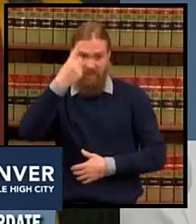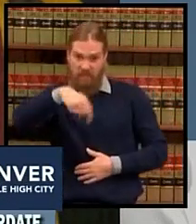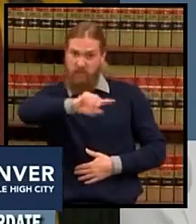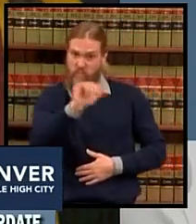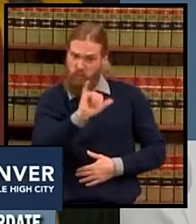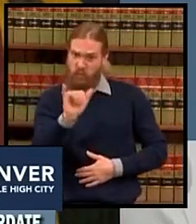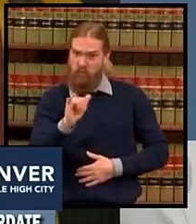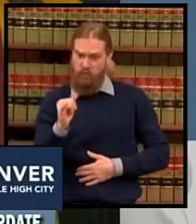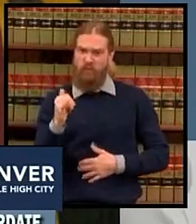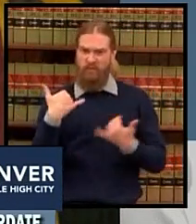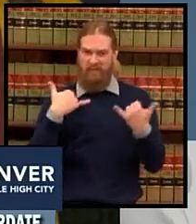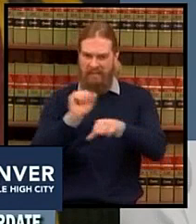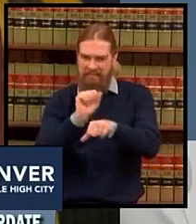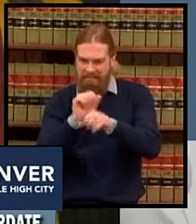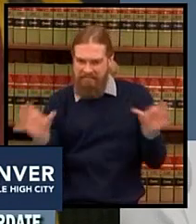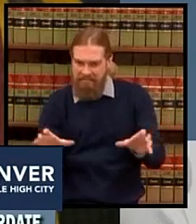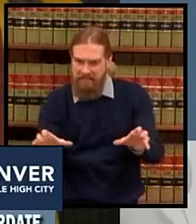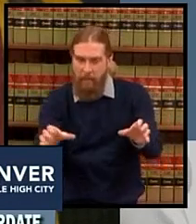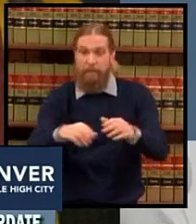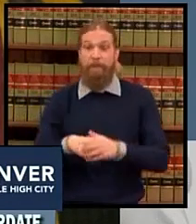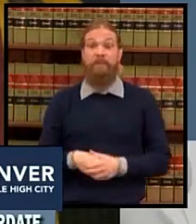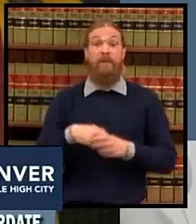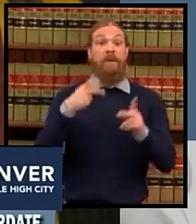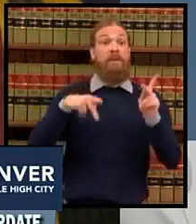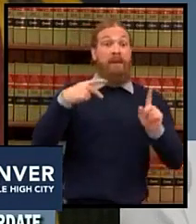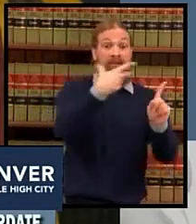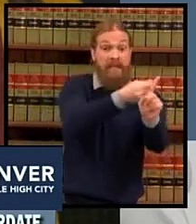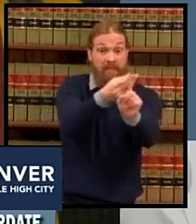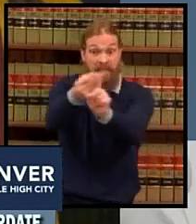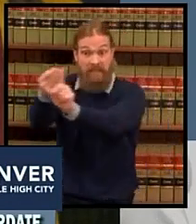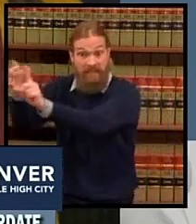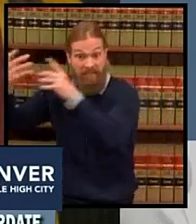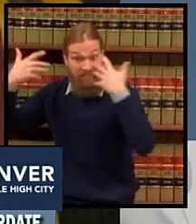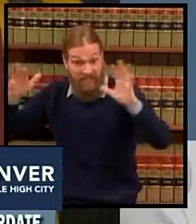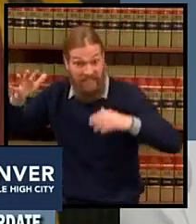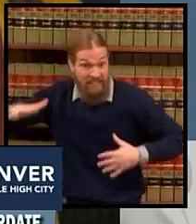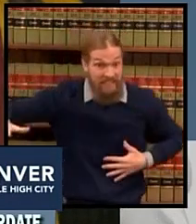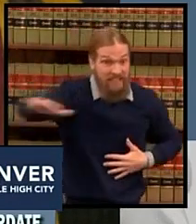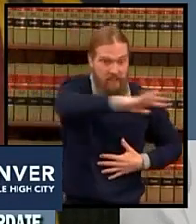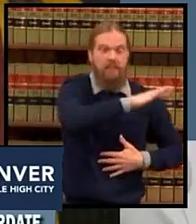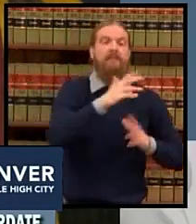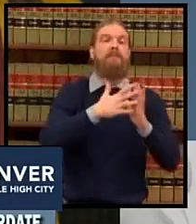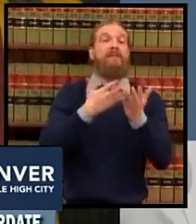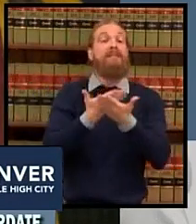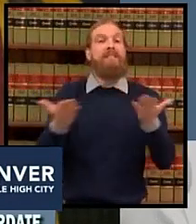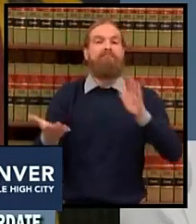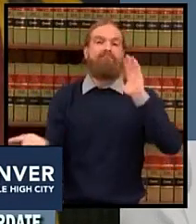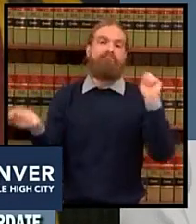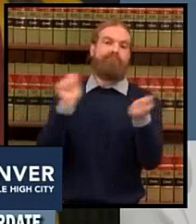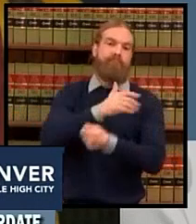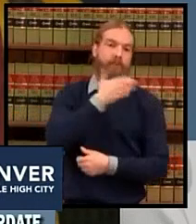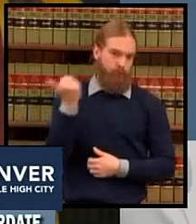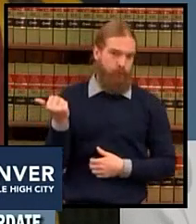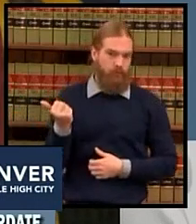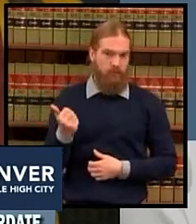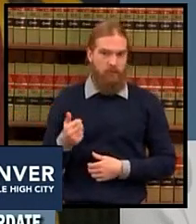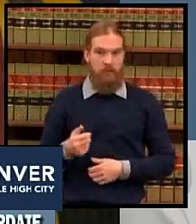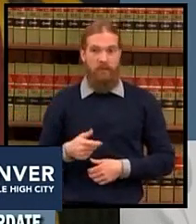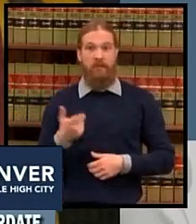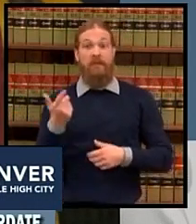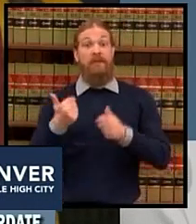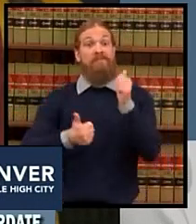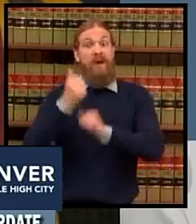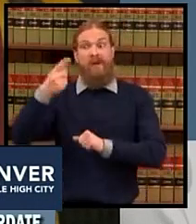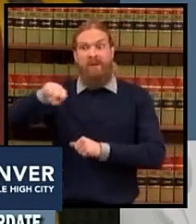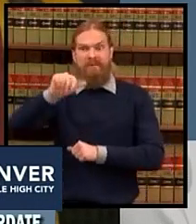makes sense to prioritize the most vulnerable among us. That equity focus is going to continue to guide Denver's efforts,